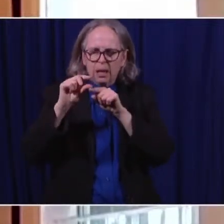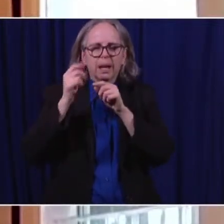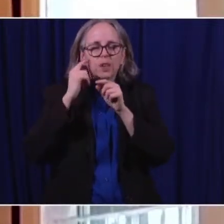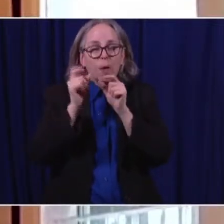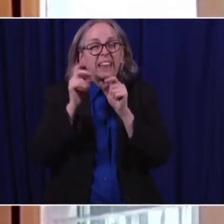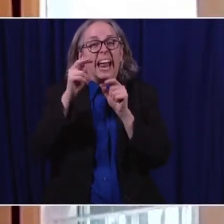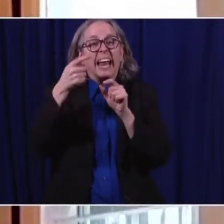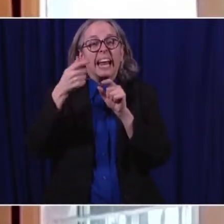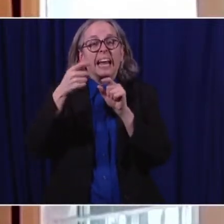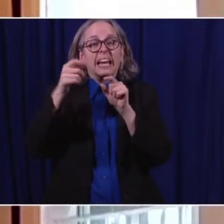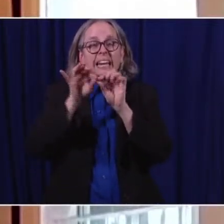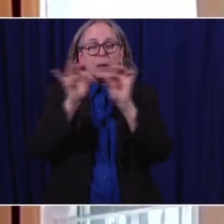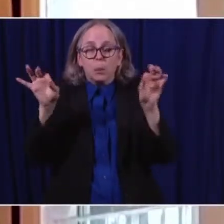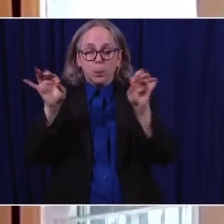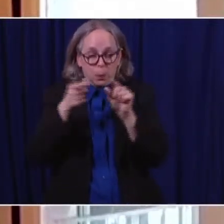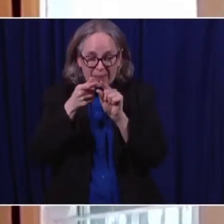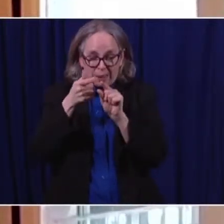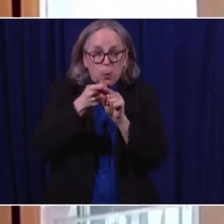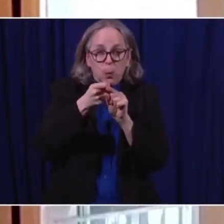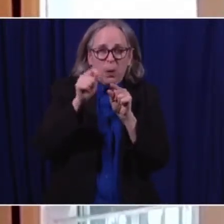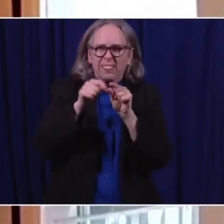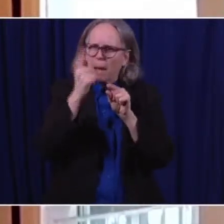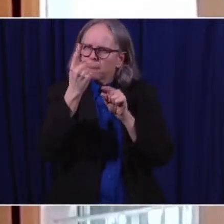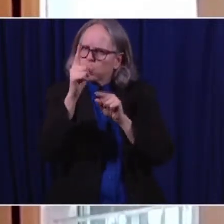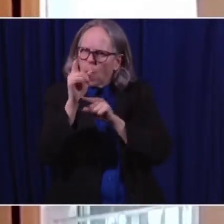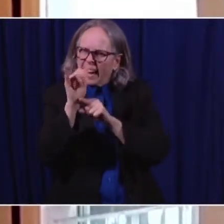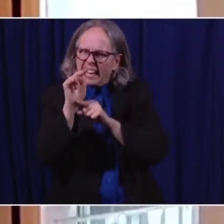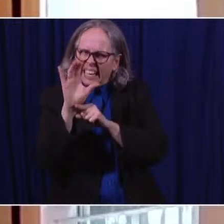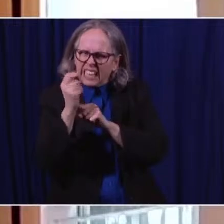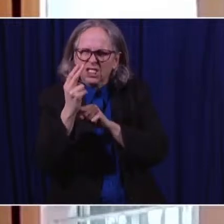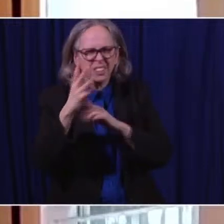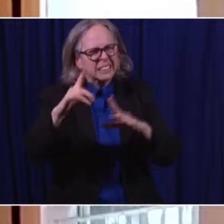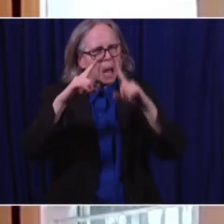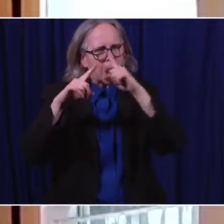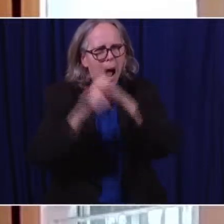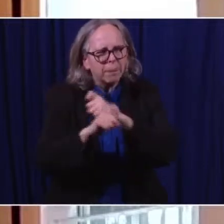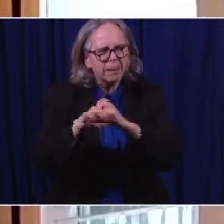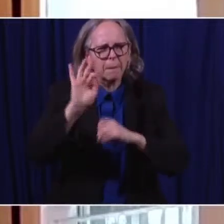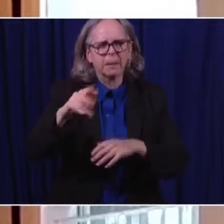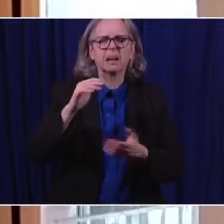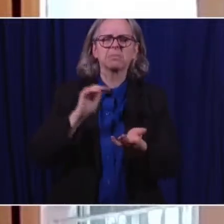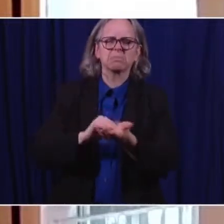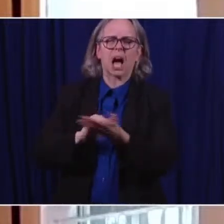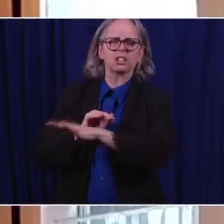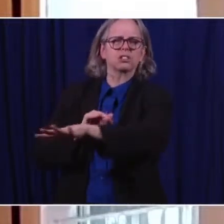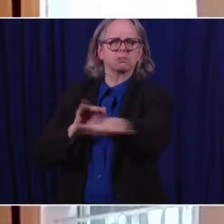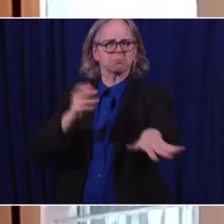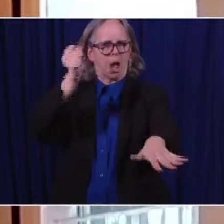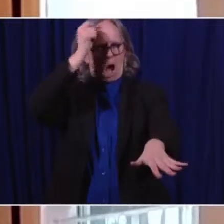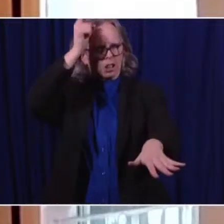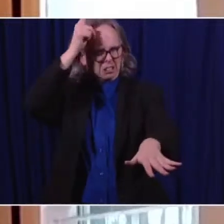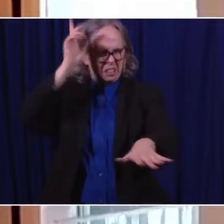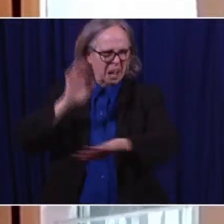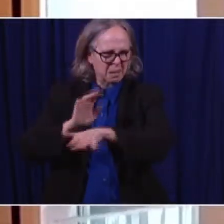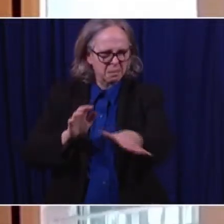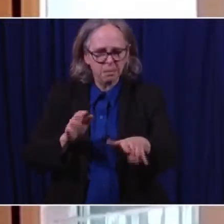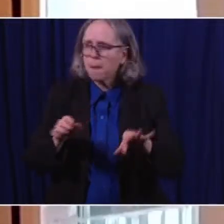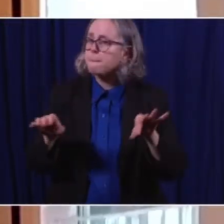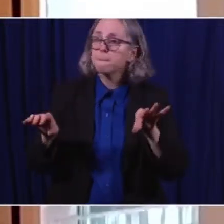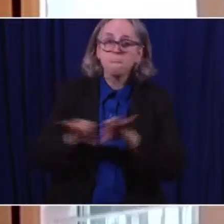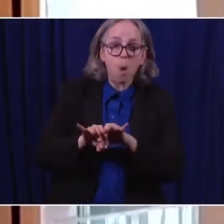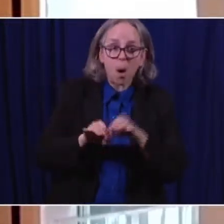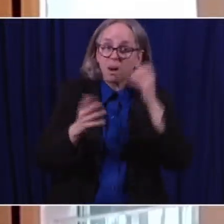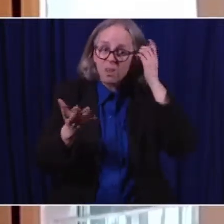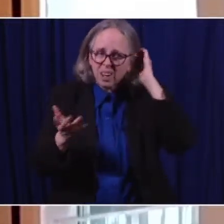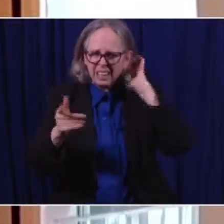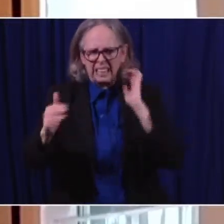that Ohio vaccine providers have been leading the way in finding ways to maximize these Pfizer